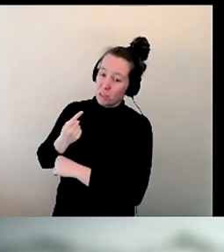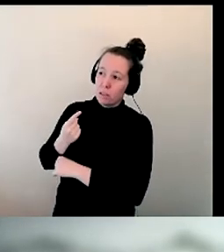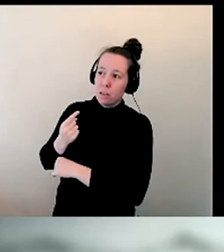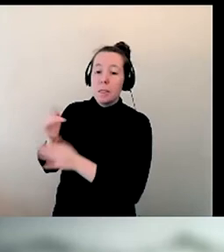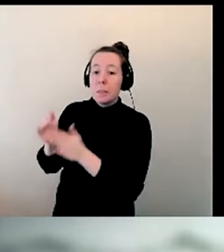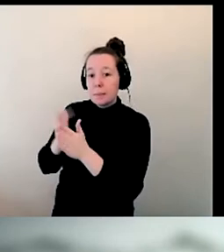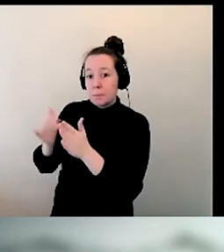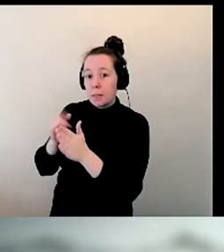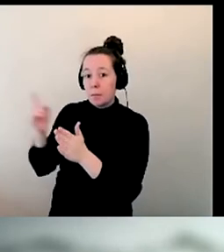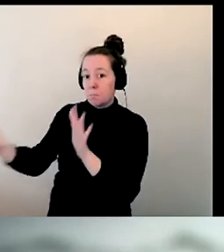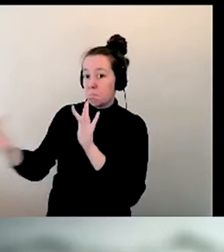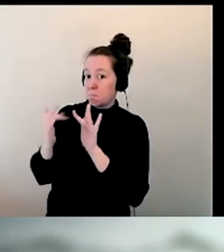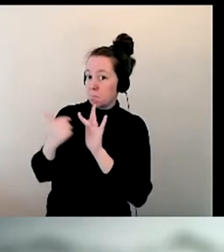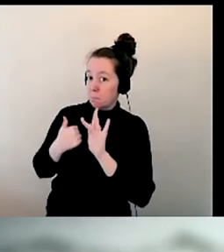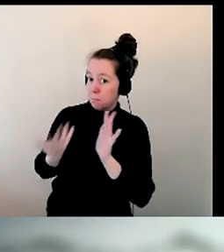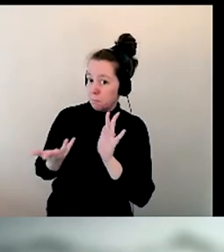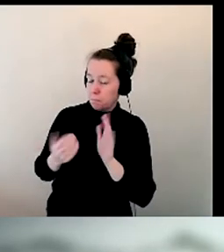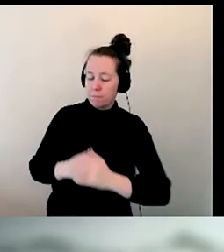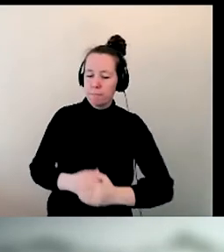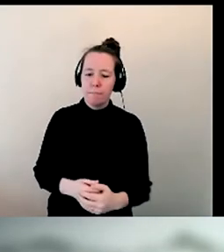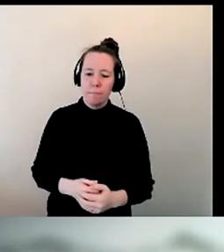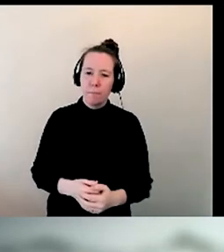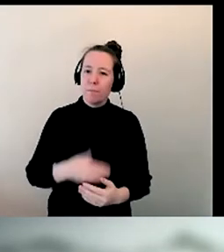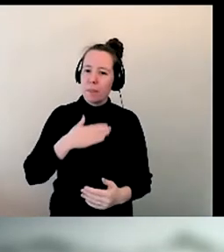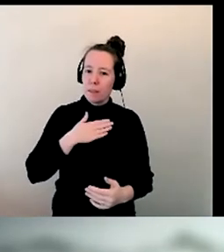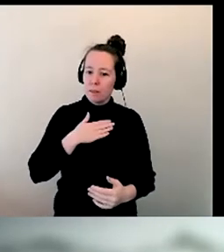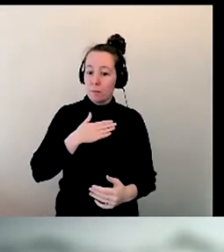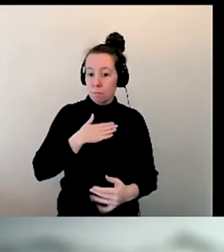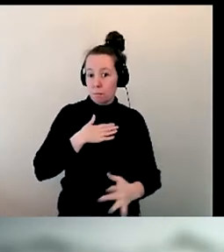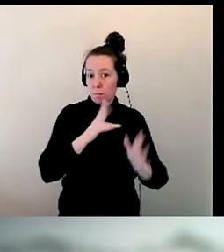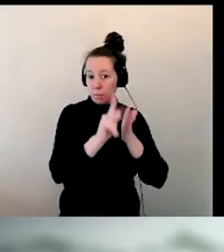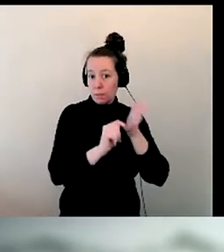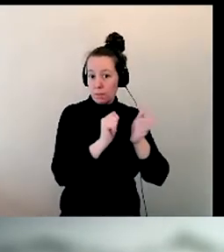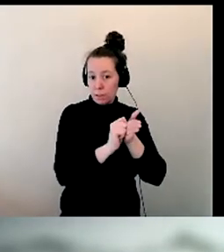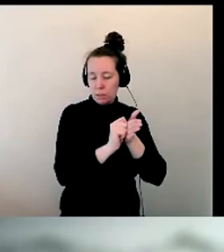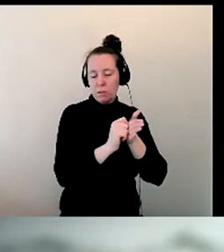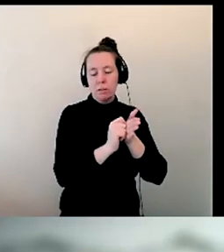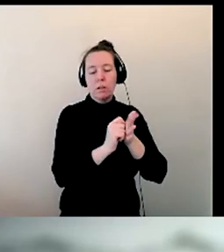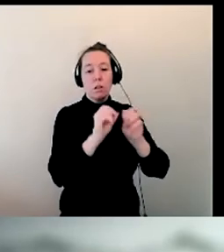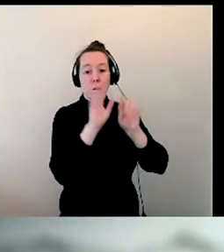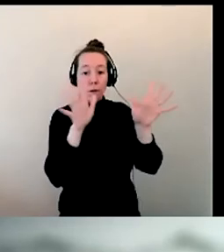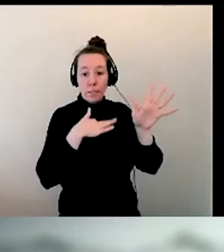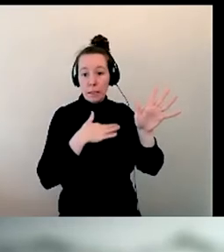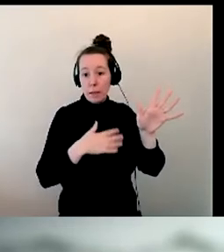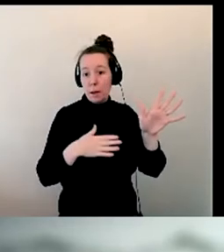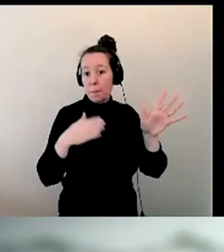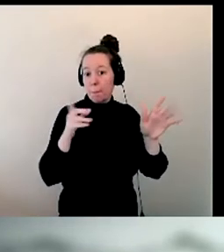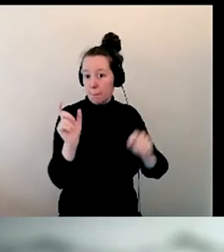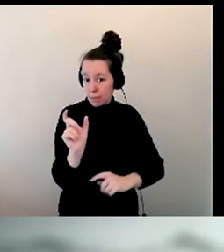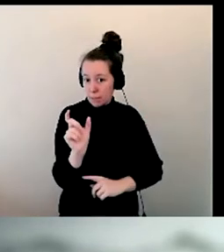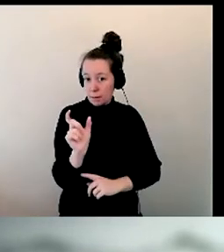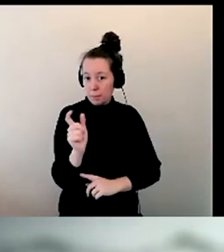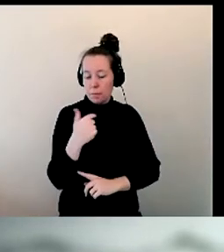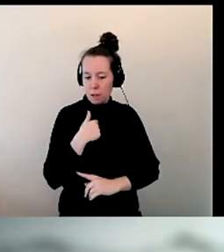keep my content like along. So I'm Muslim, obviously. And so I like to promote Muslim books, South